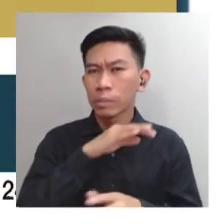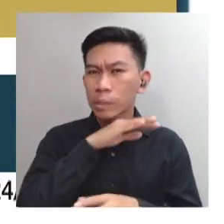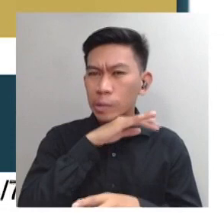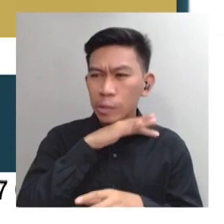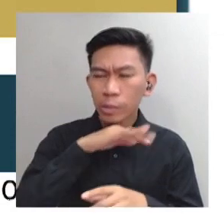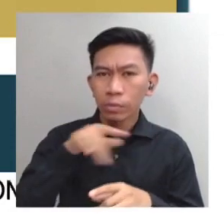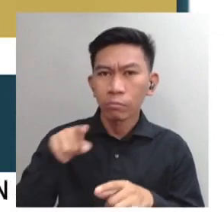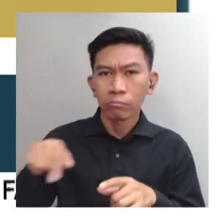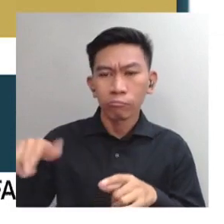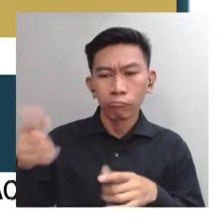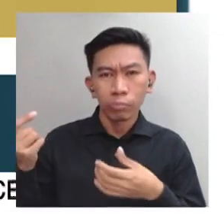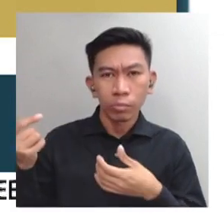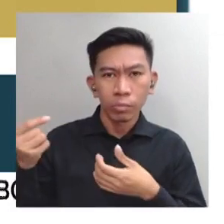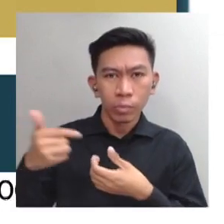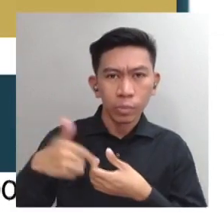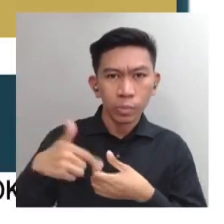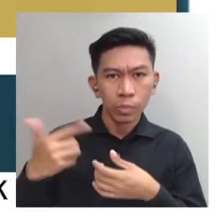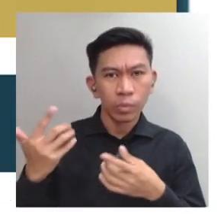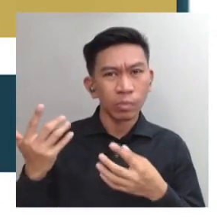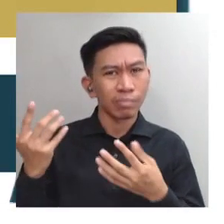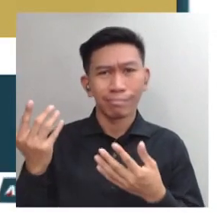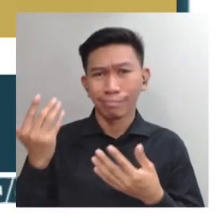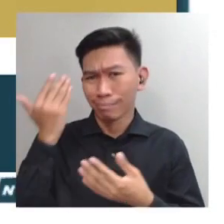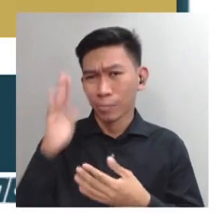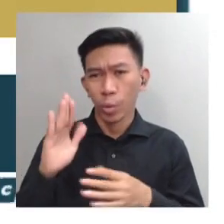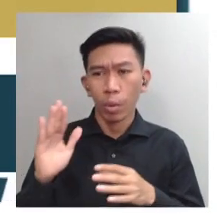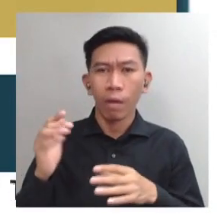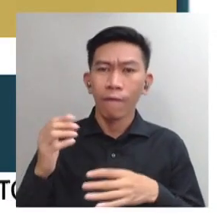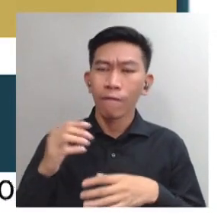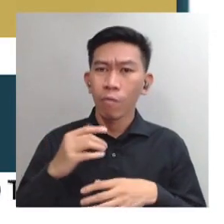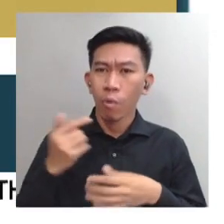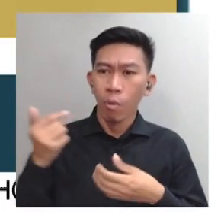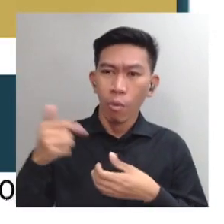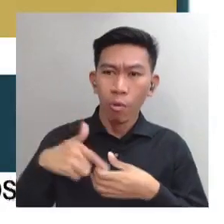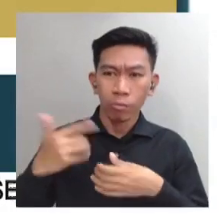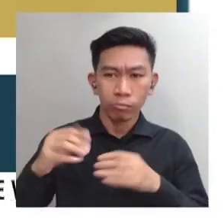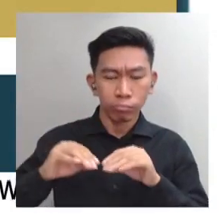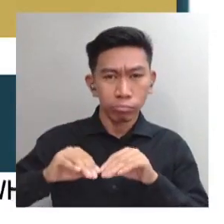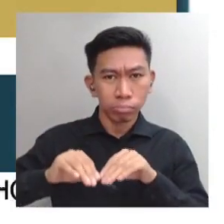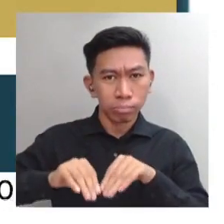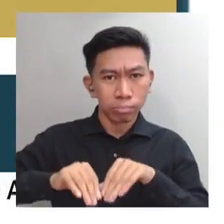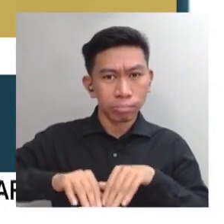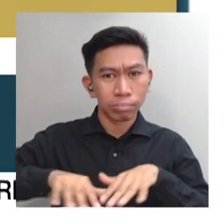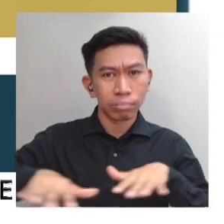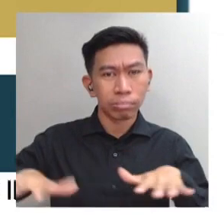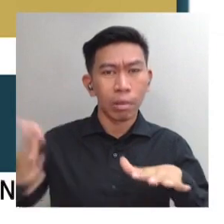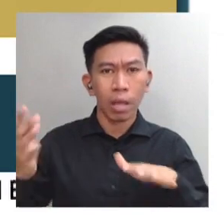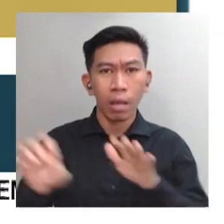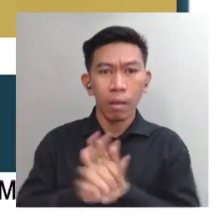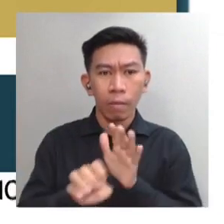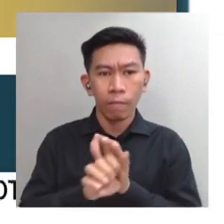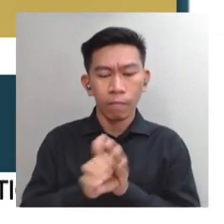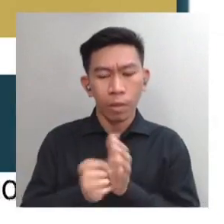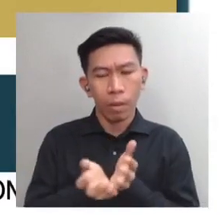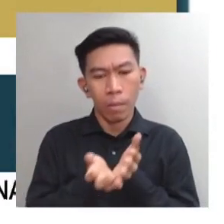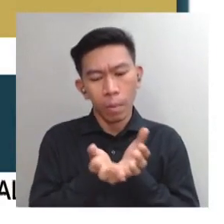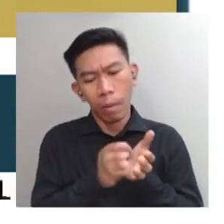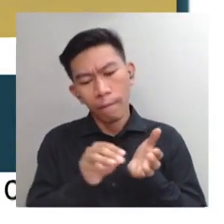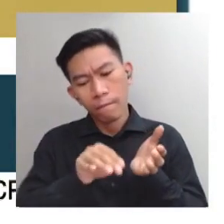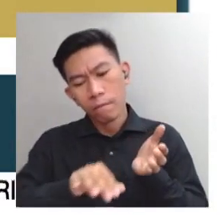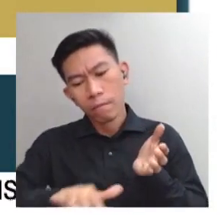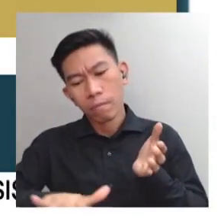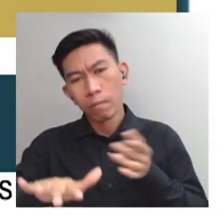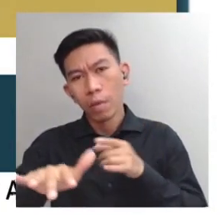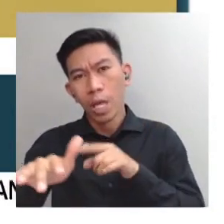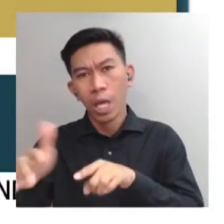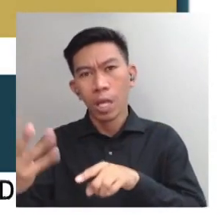We don't know how fast the oil can be degraded once it is transported from the deep sea to the surface, and then from the